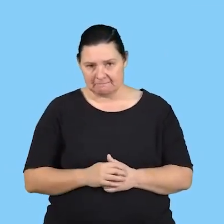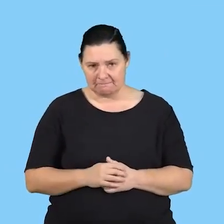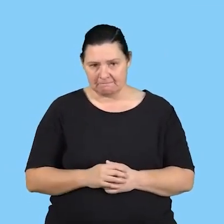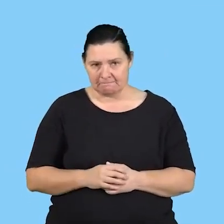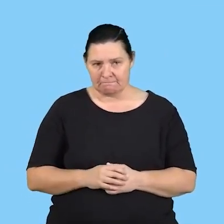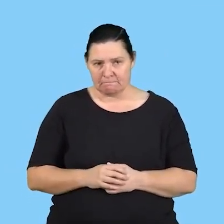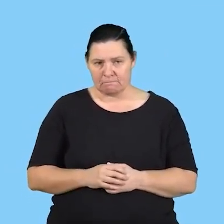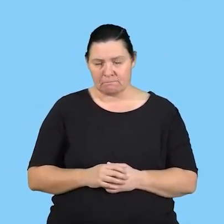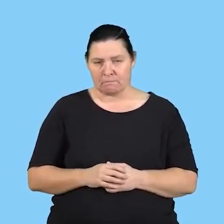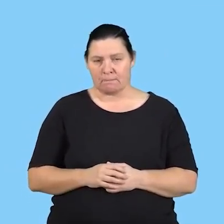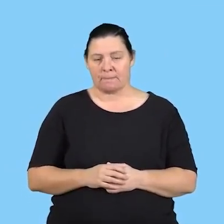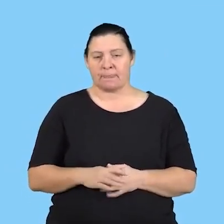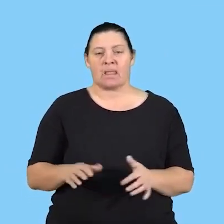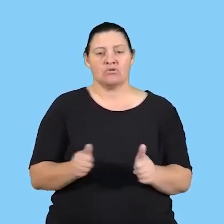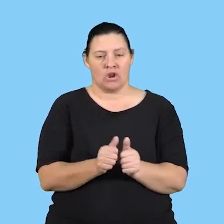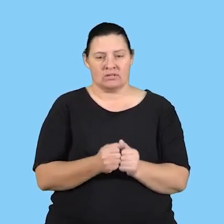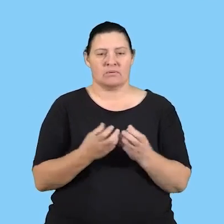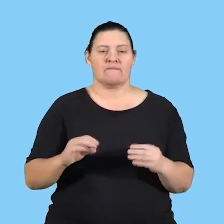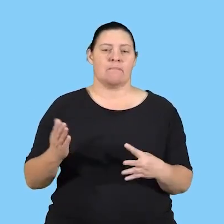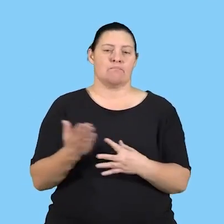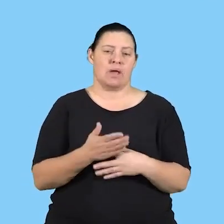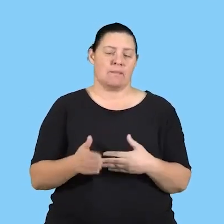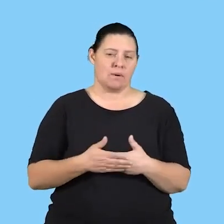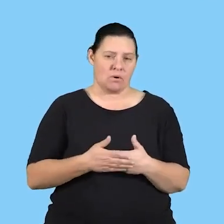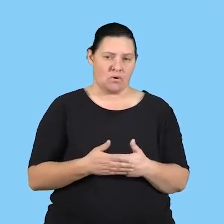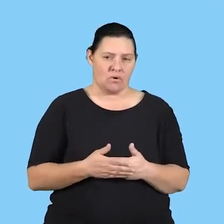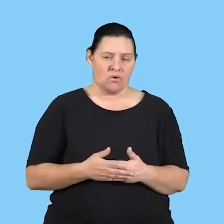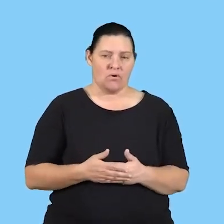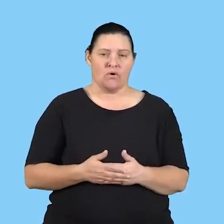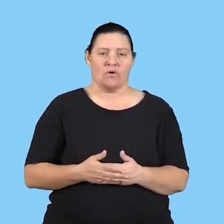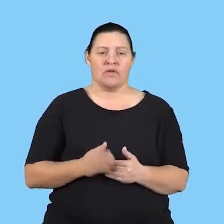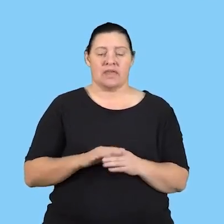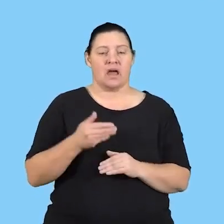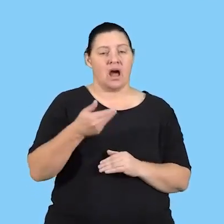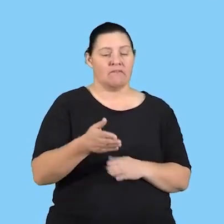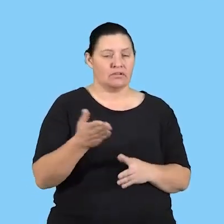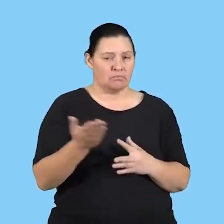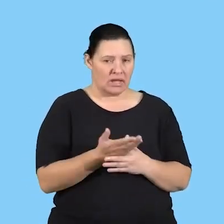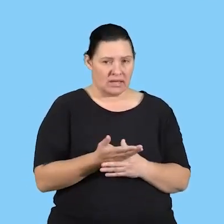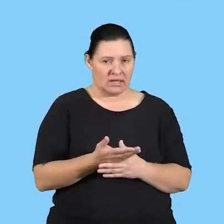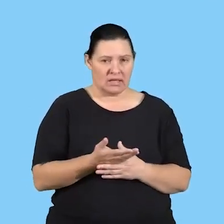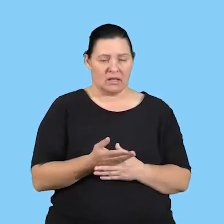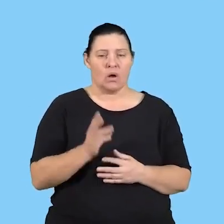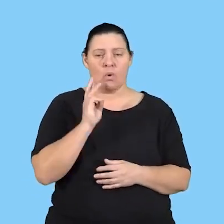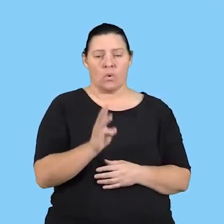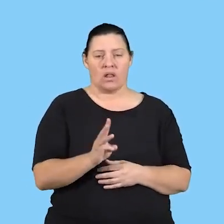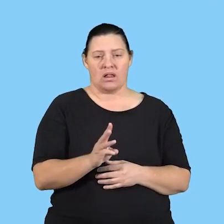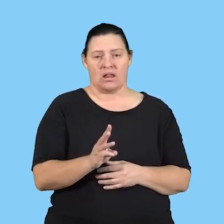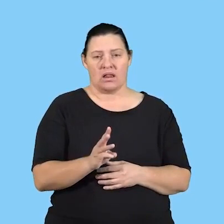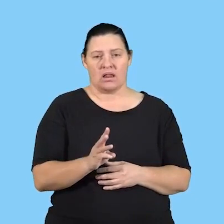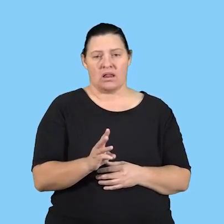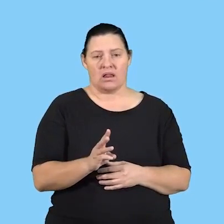40%. Colleagues, let's take another break, and then after the break, we